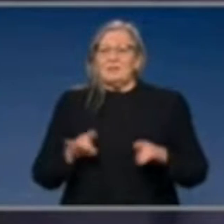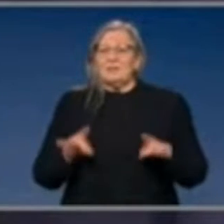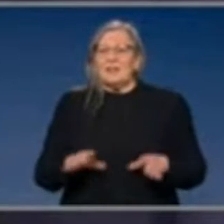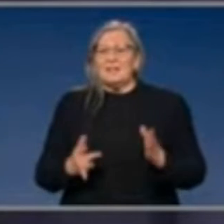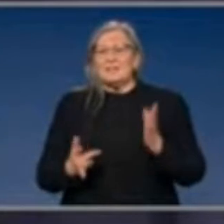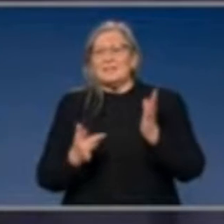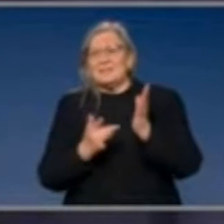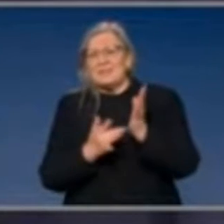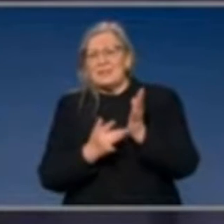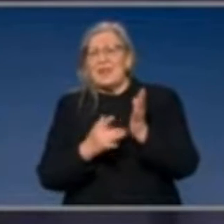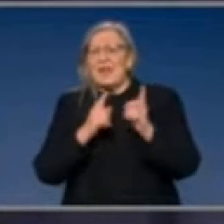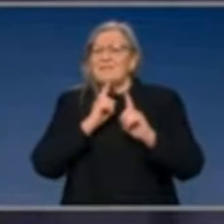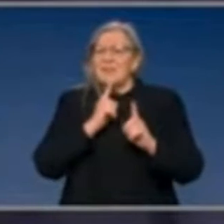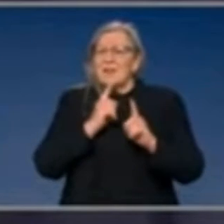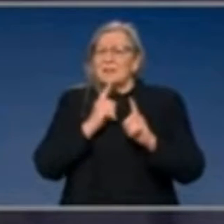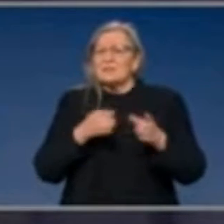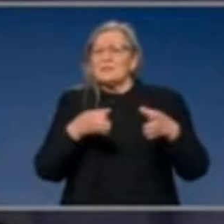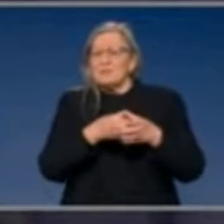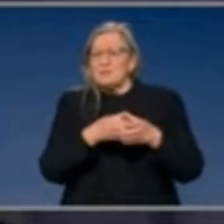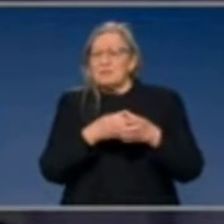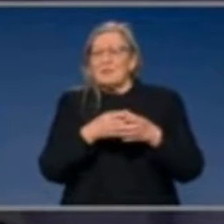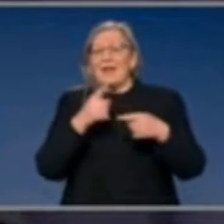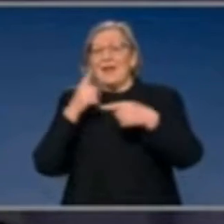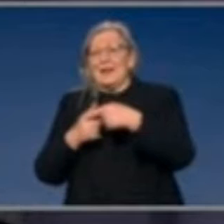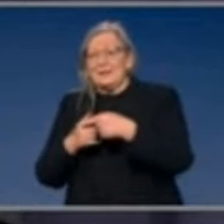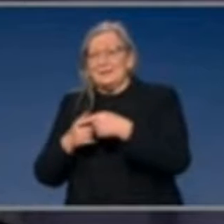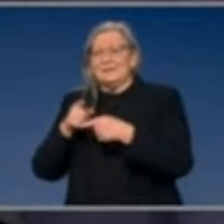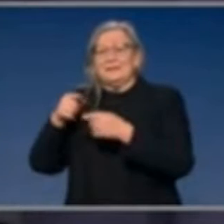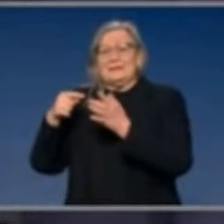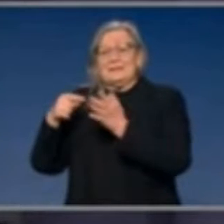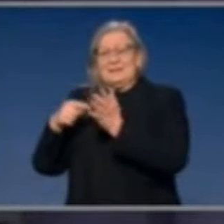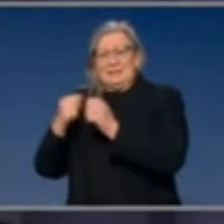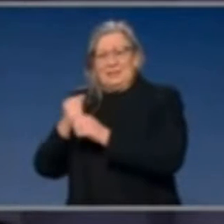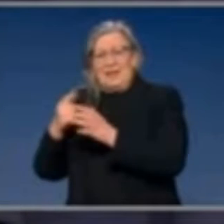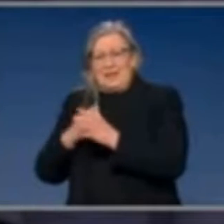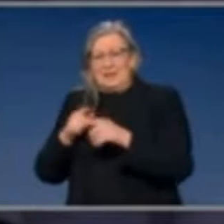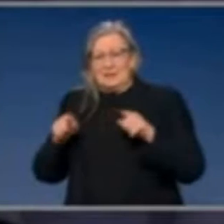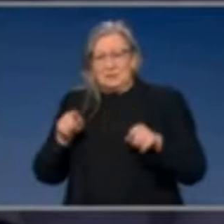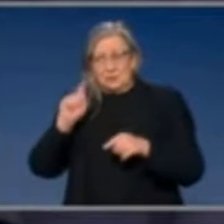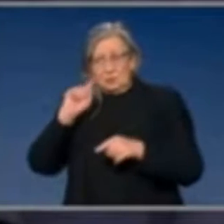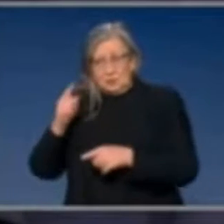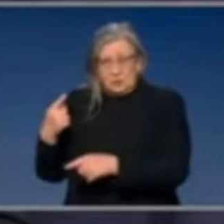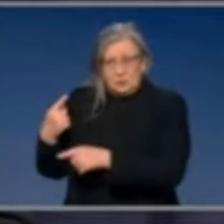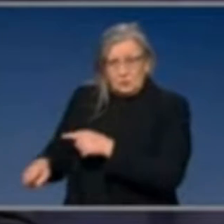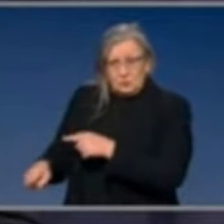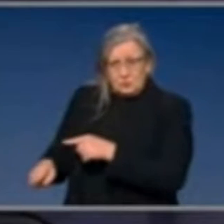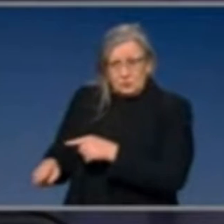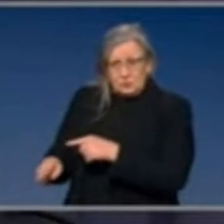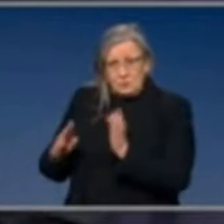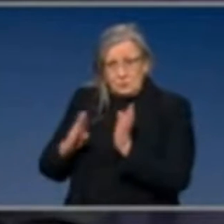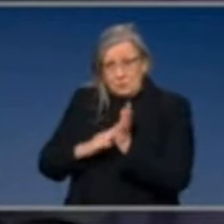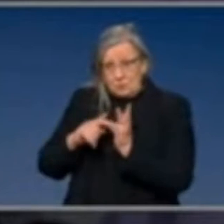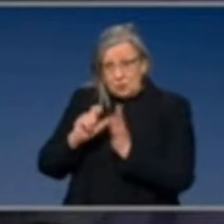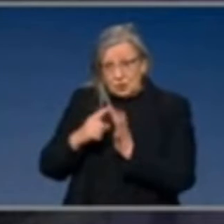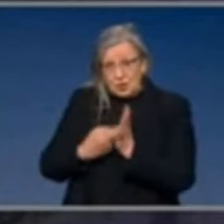Advisory Group and the TGA approve the provision of Moderna for 12 to 18-year-olds, we